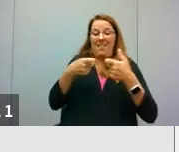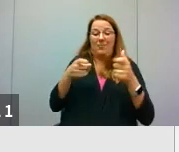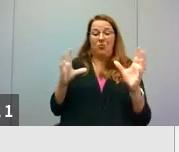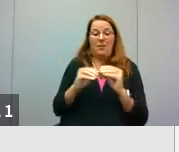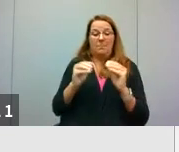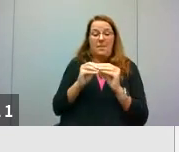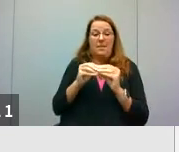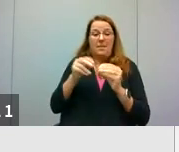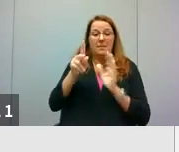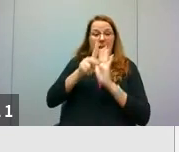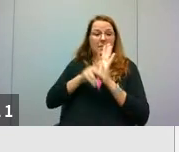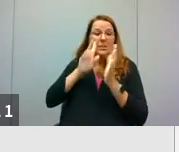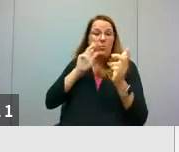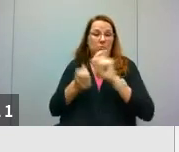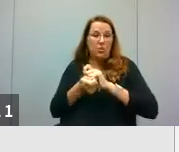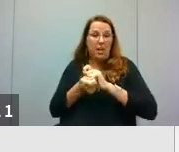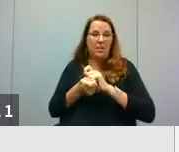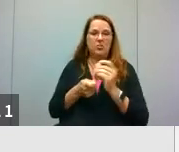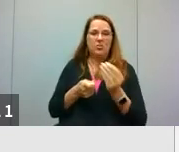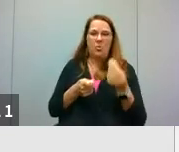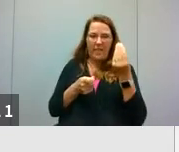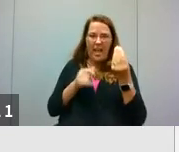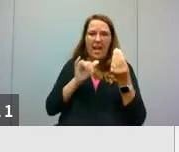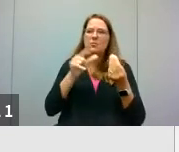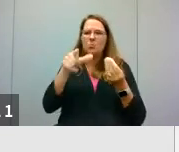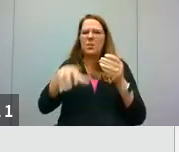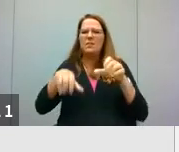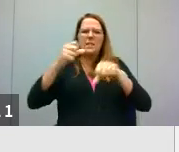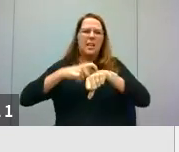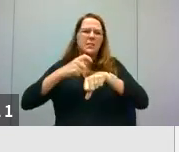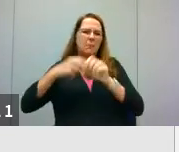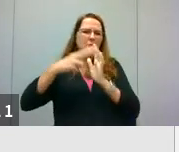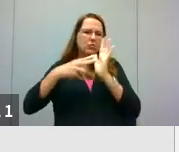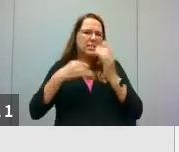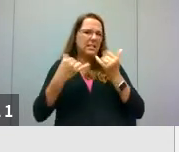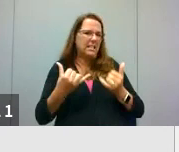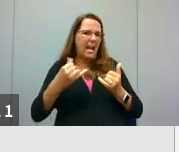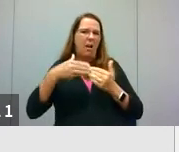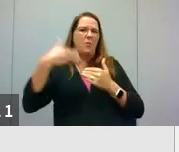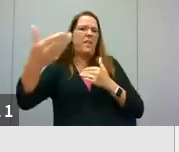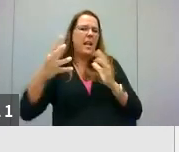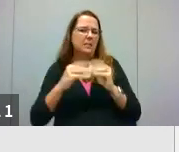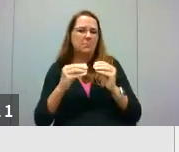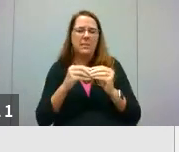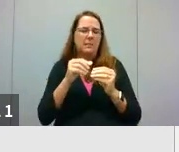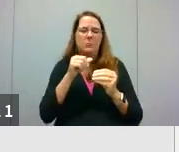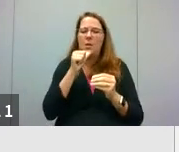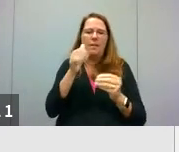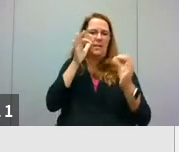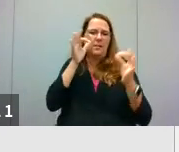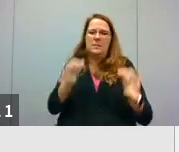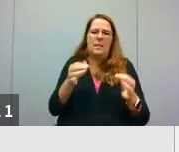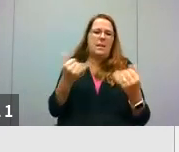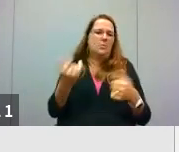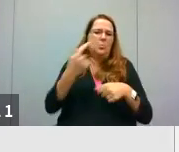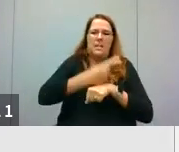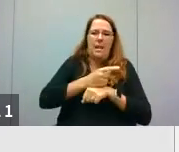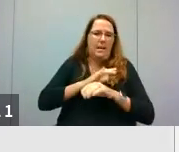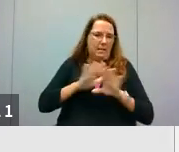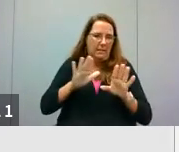can take time to read this between now and the next meeting. You won't be making any decisions on this today. But this